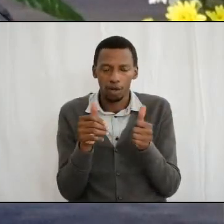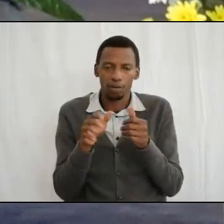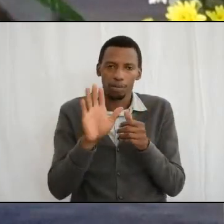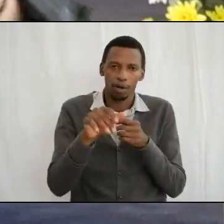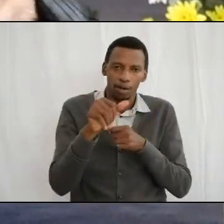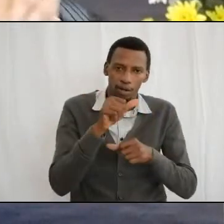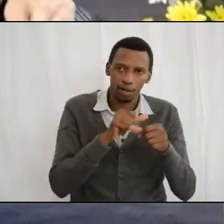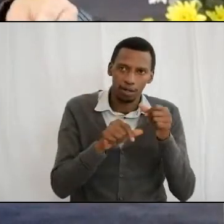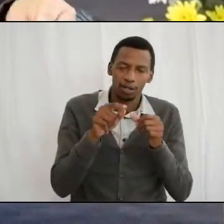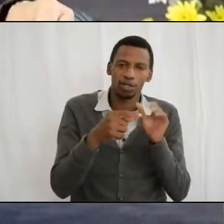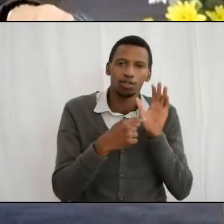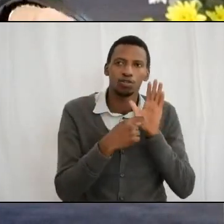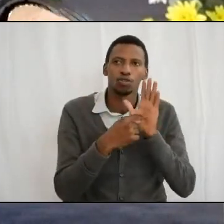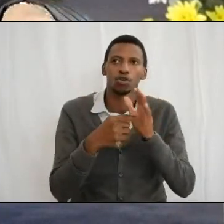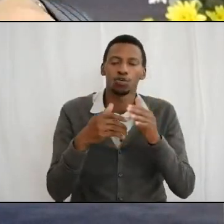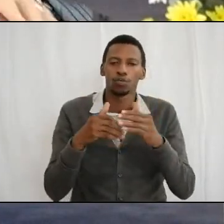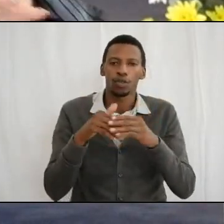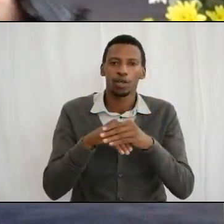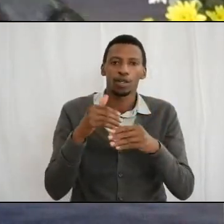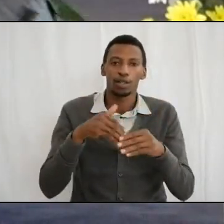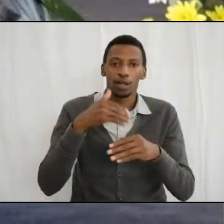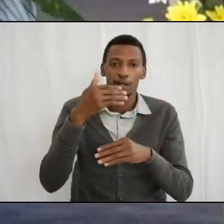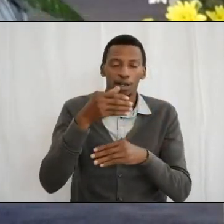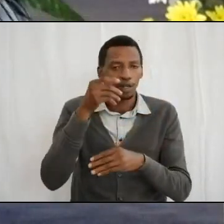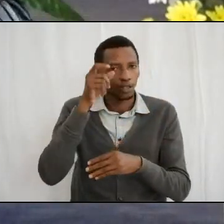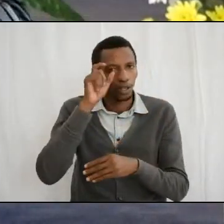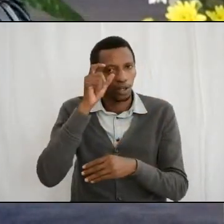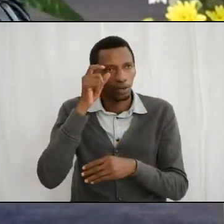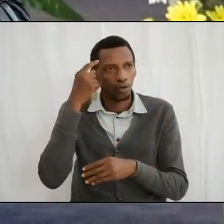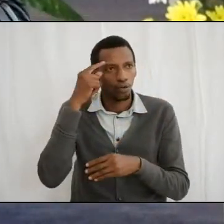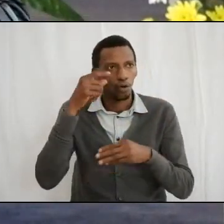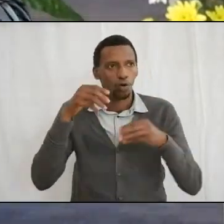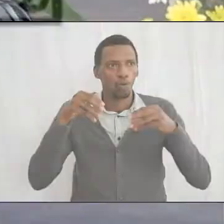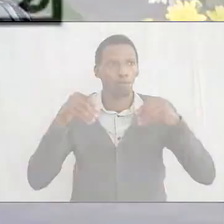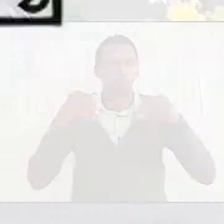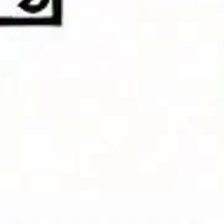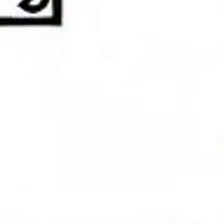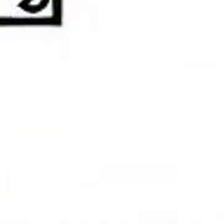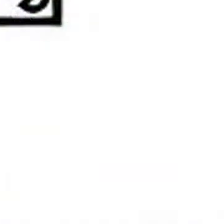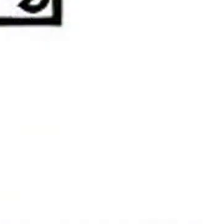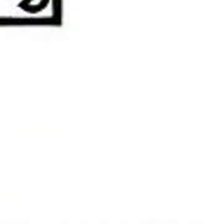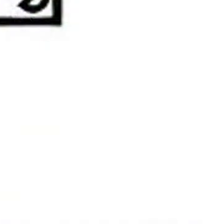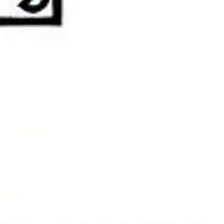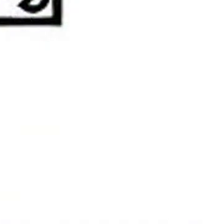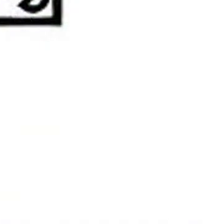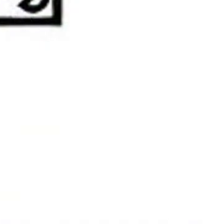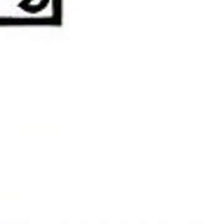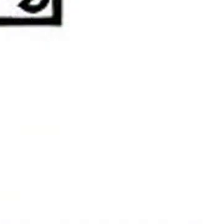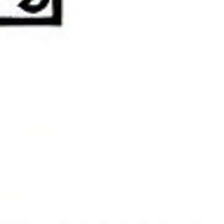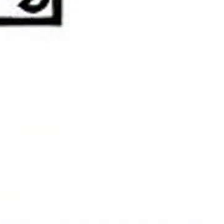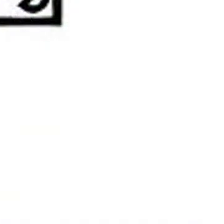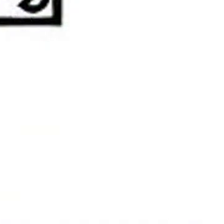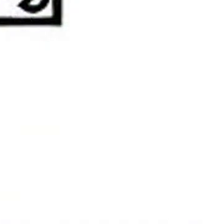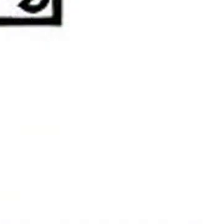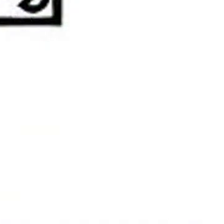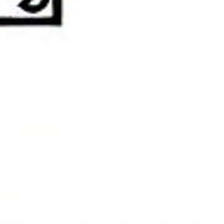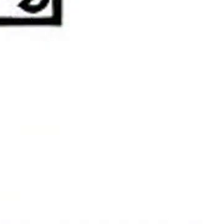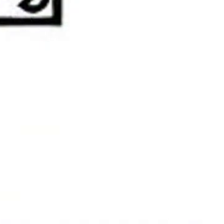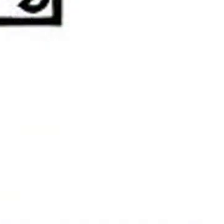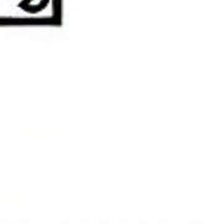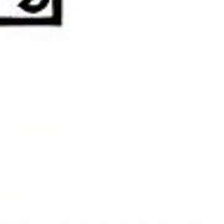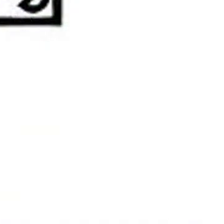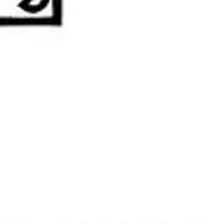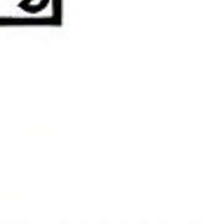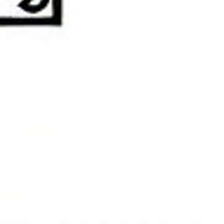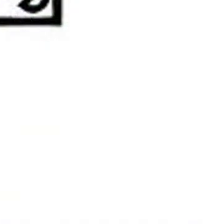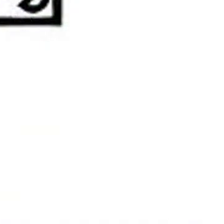is illustrated in the next cartoon. For quality education, plan ahead, but he has no